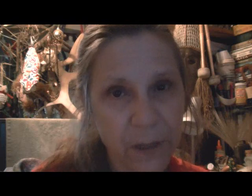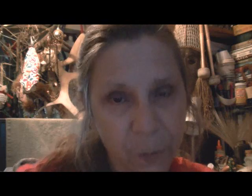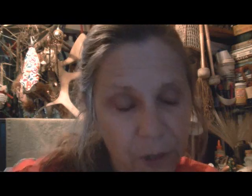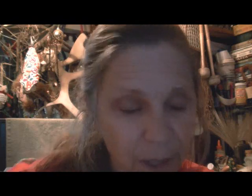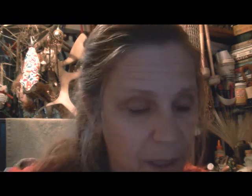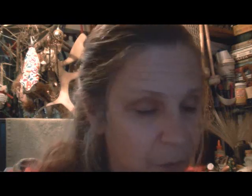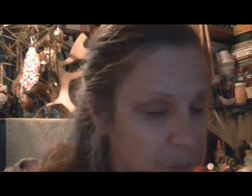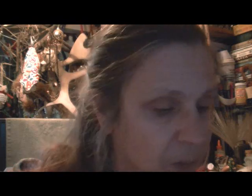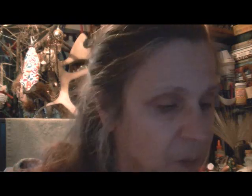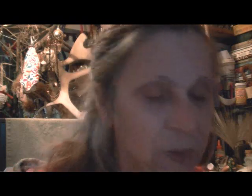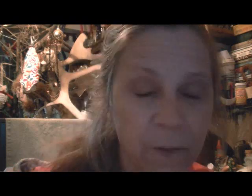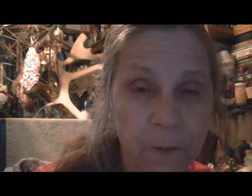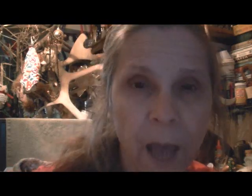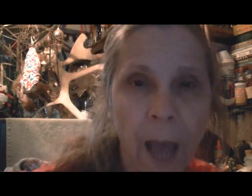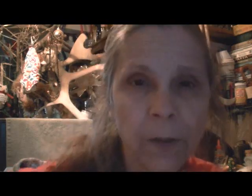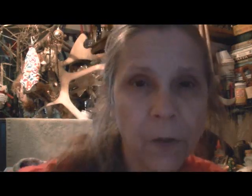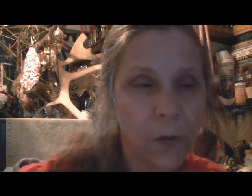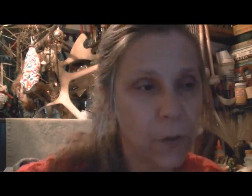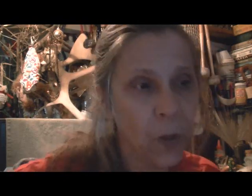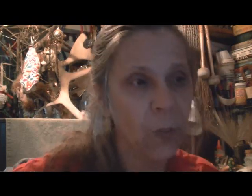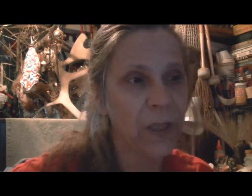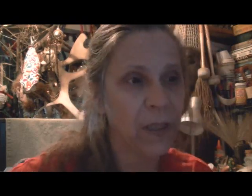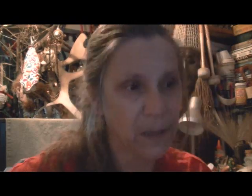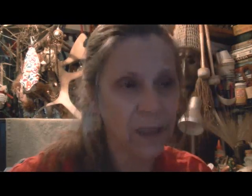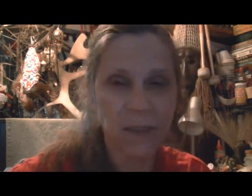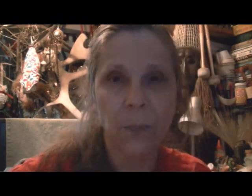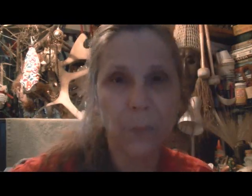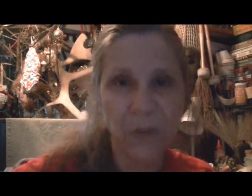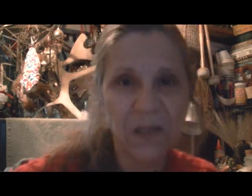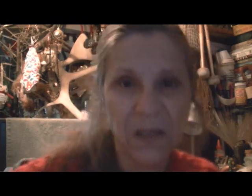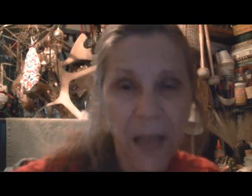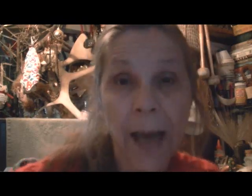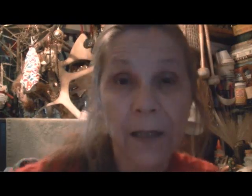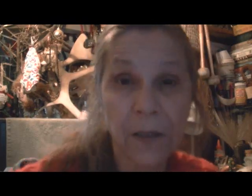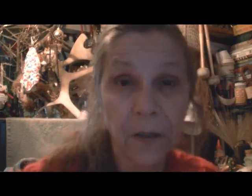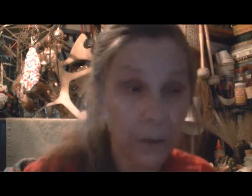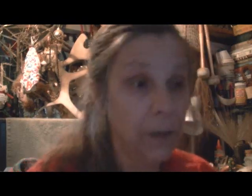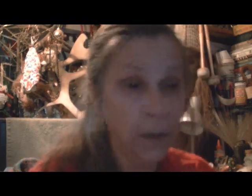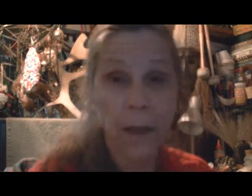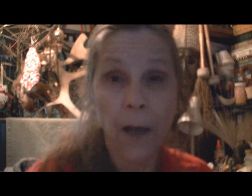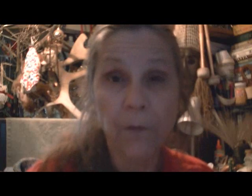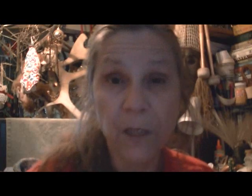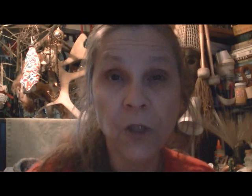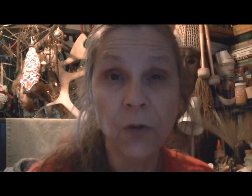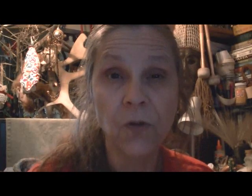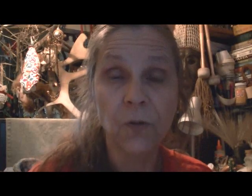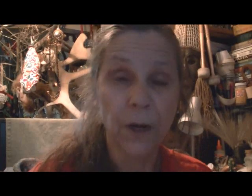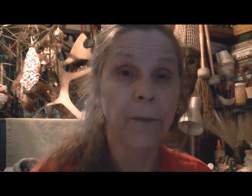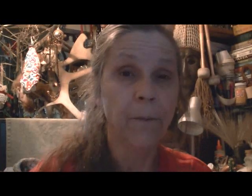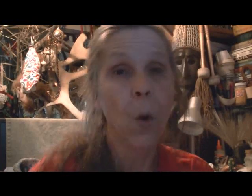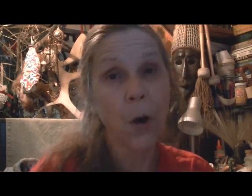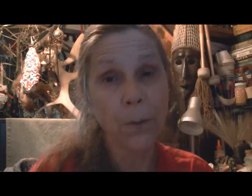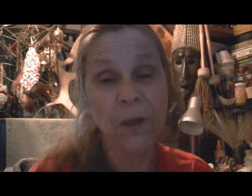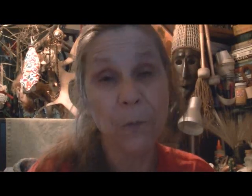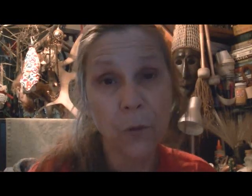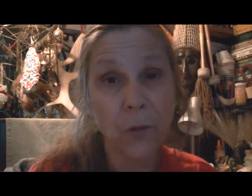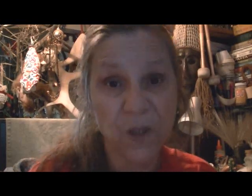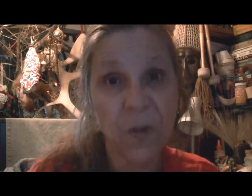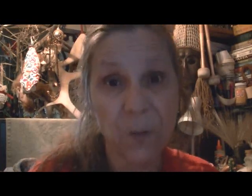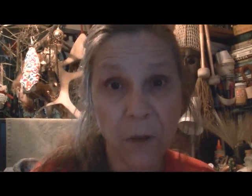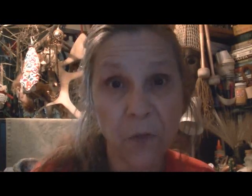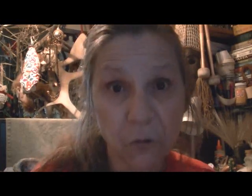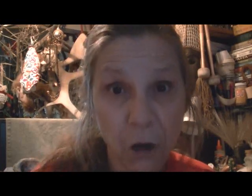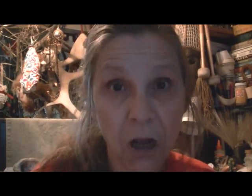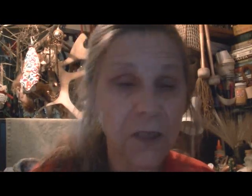the government doesn't want to take any responsibility for that. No, because it's the addicts that have the issues, right? Or people